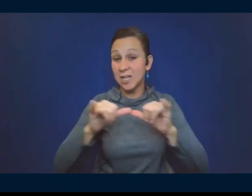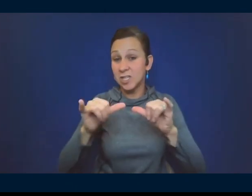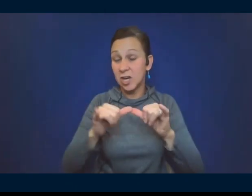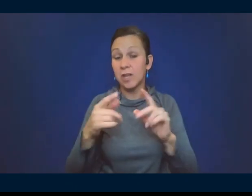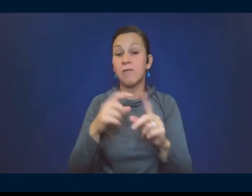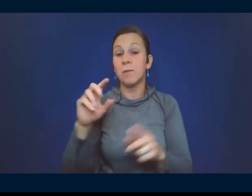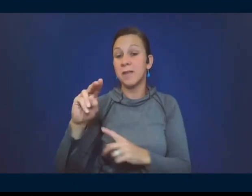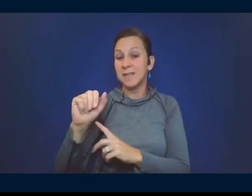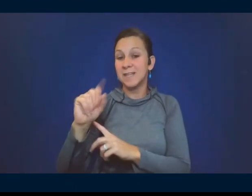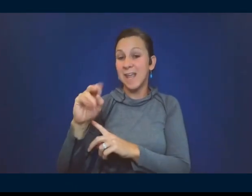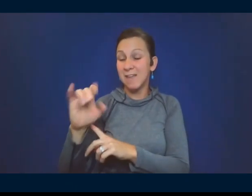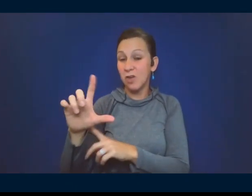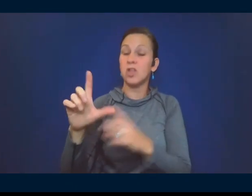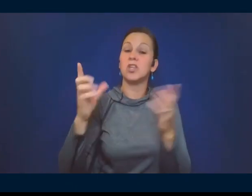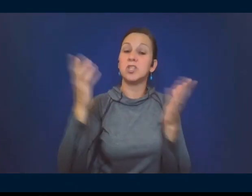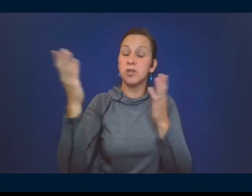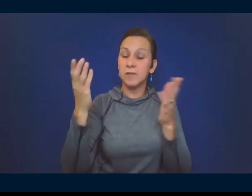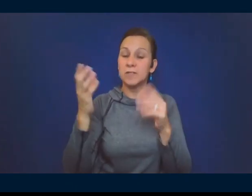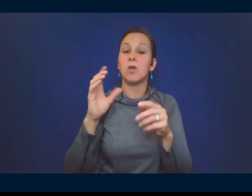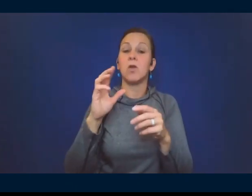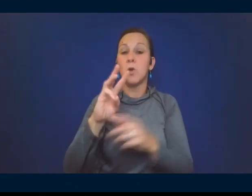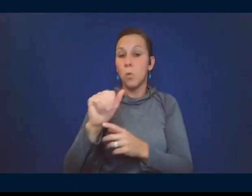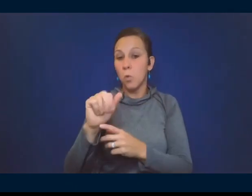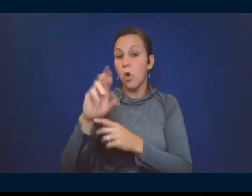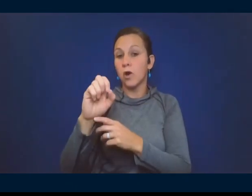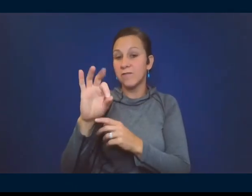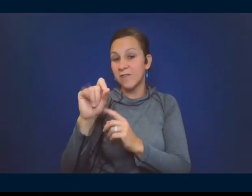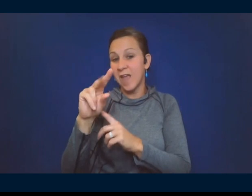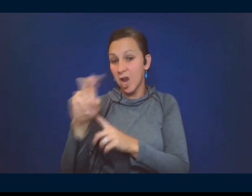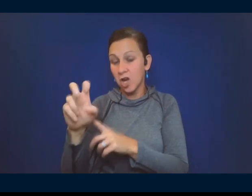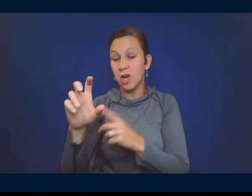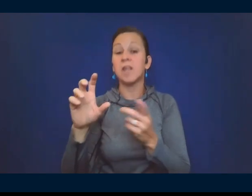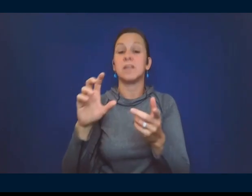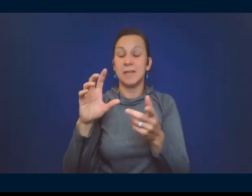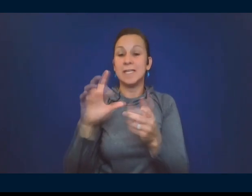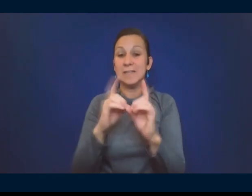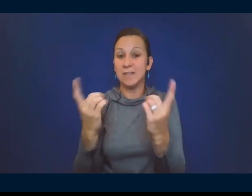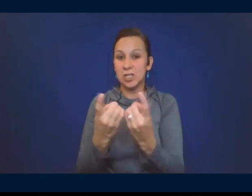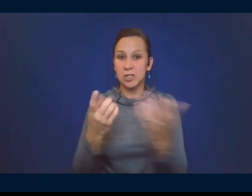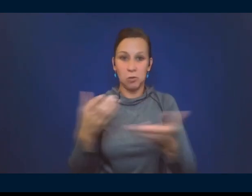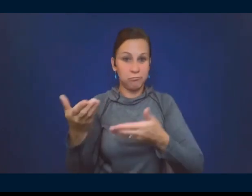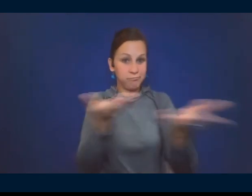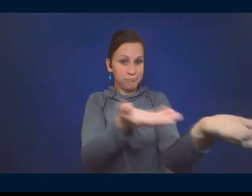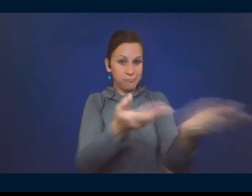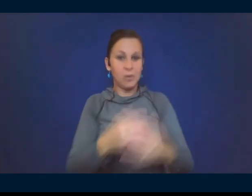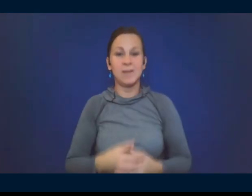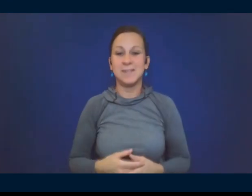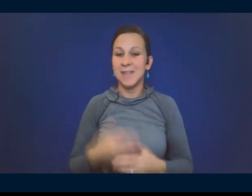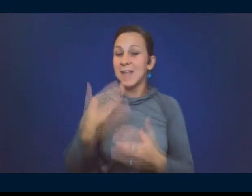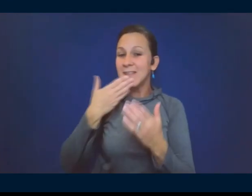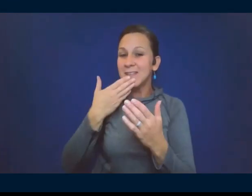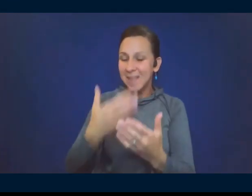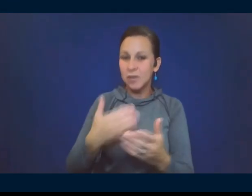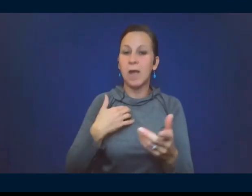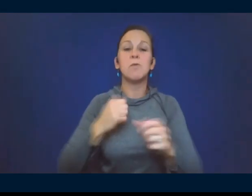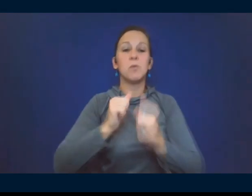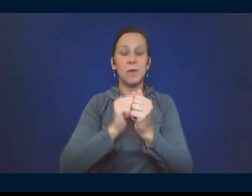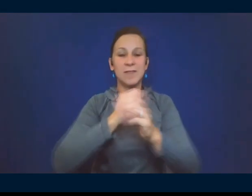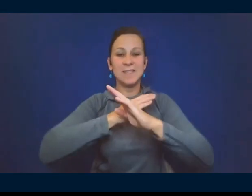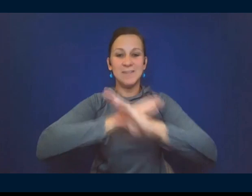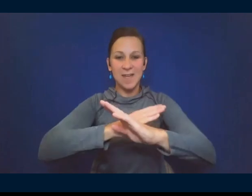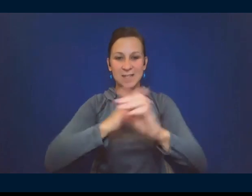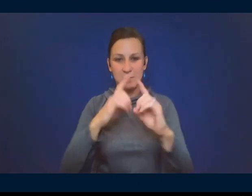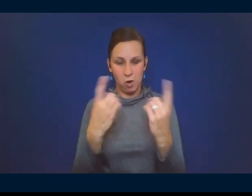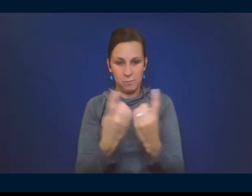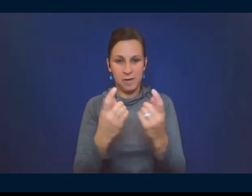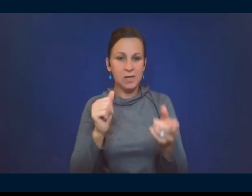Surface Warfare Center Indian Head Division. Please take it away, Dr. Hendley. Thank you. So I'm with the Defense Department, as you could tell by